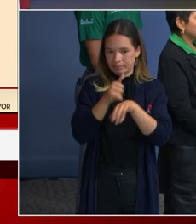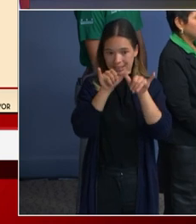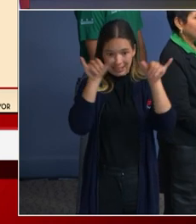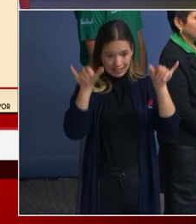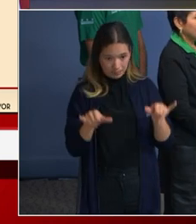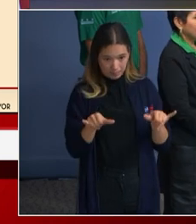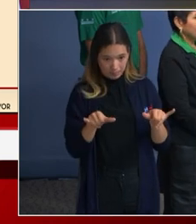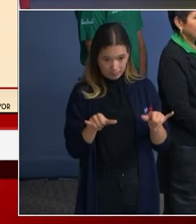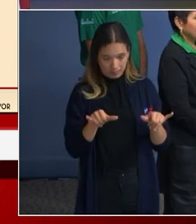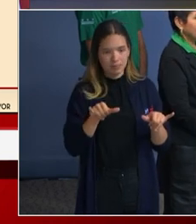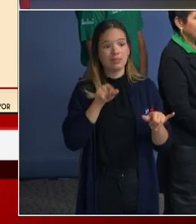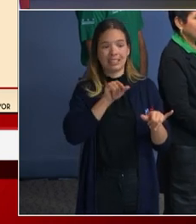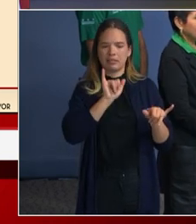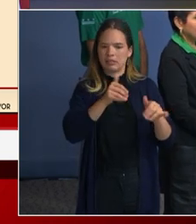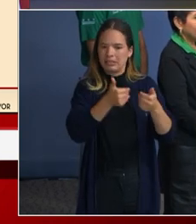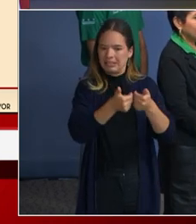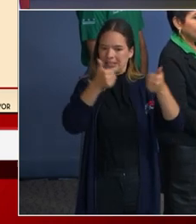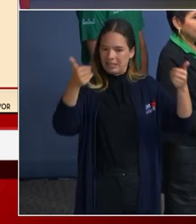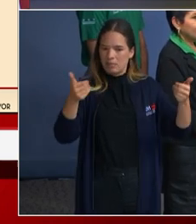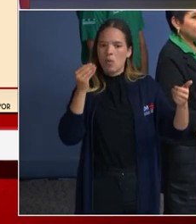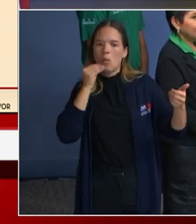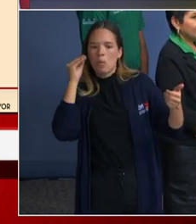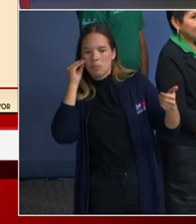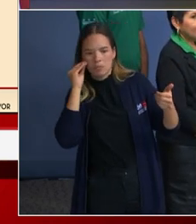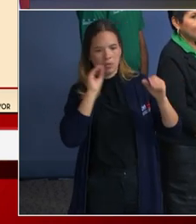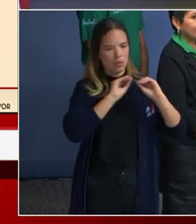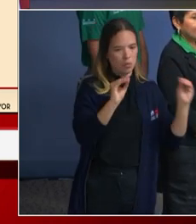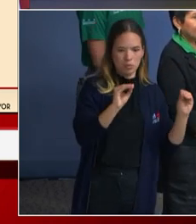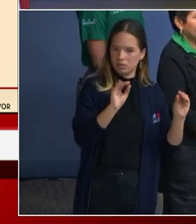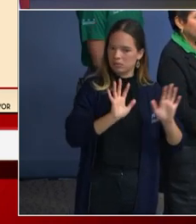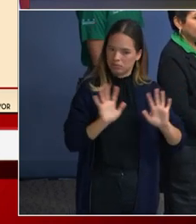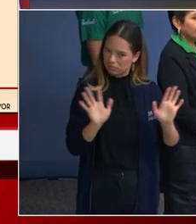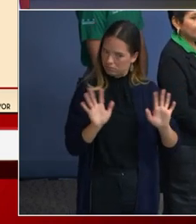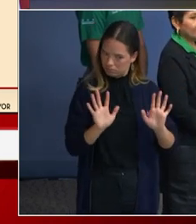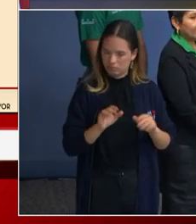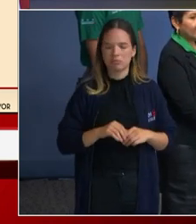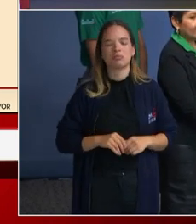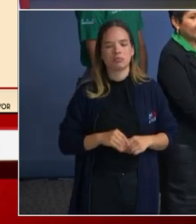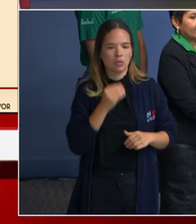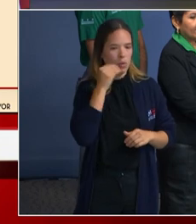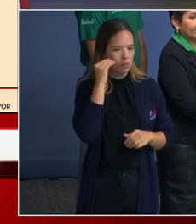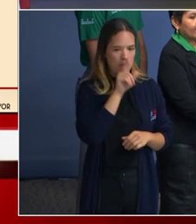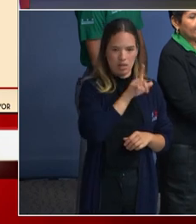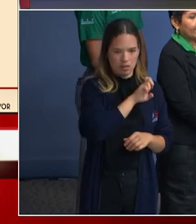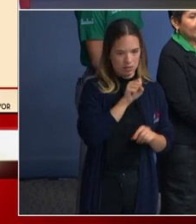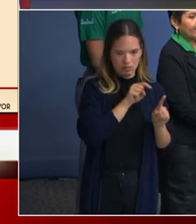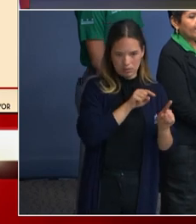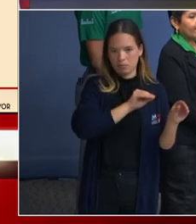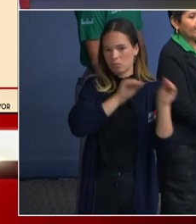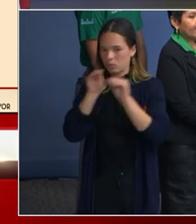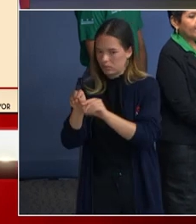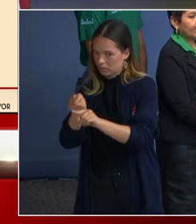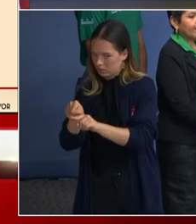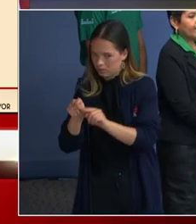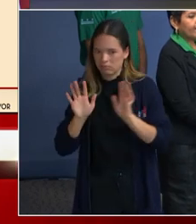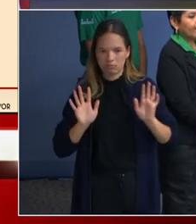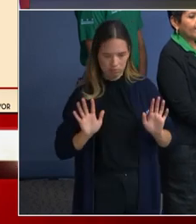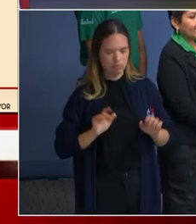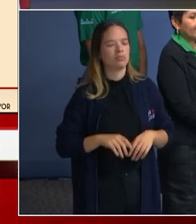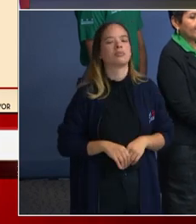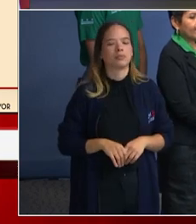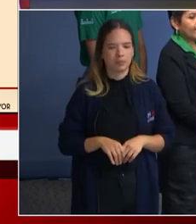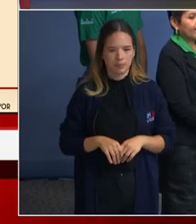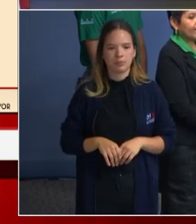services system, that is tailored to the needs of migrants and ensures our response to this